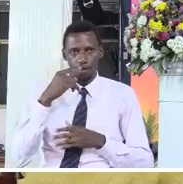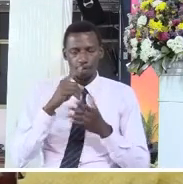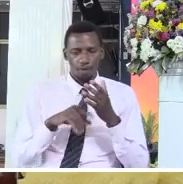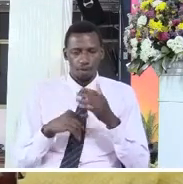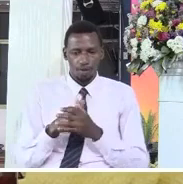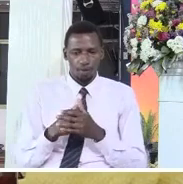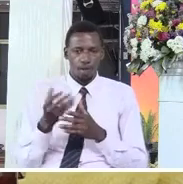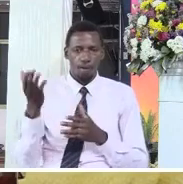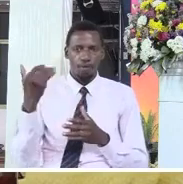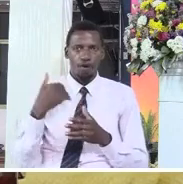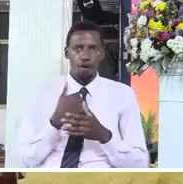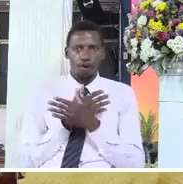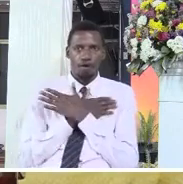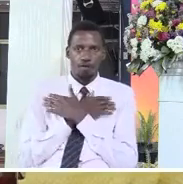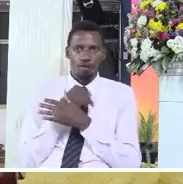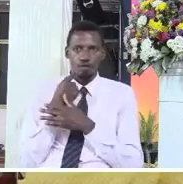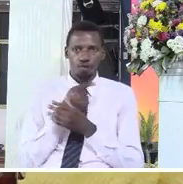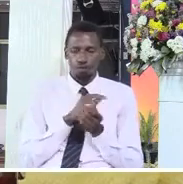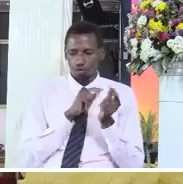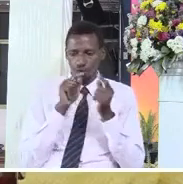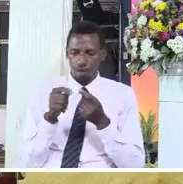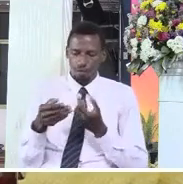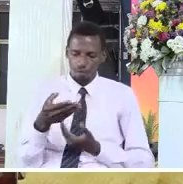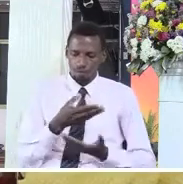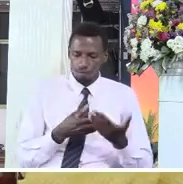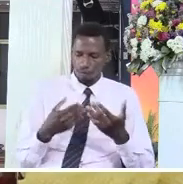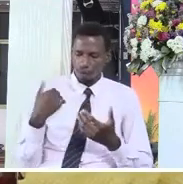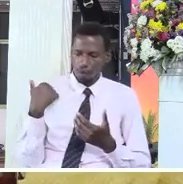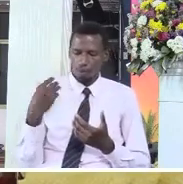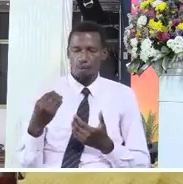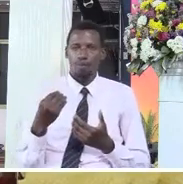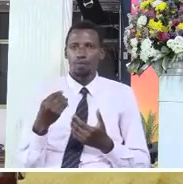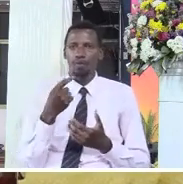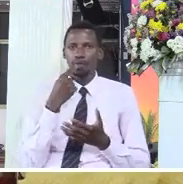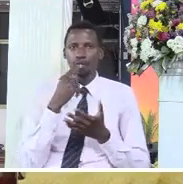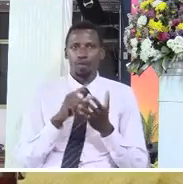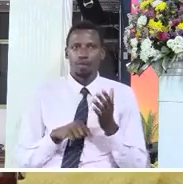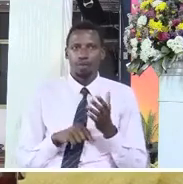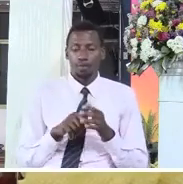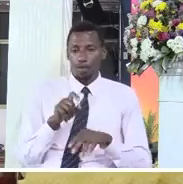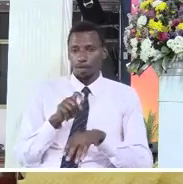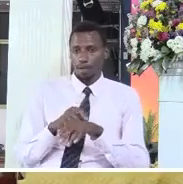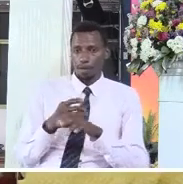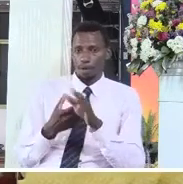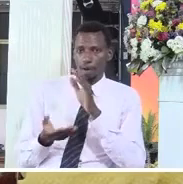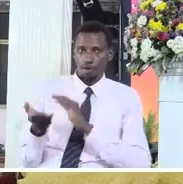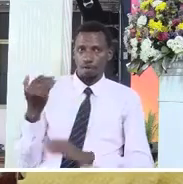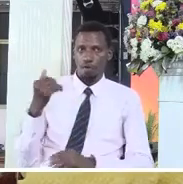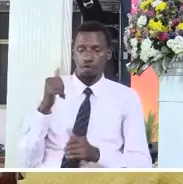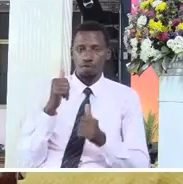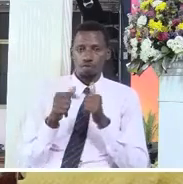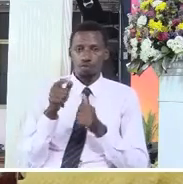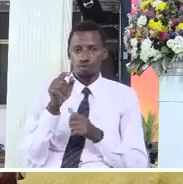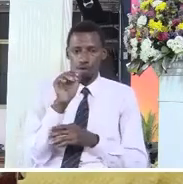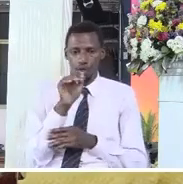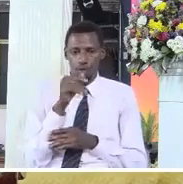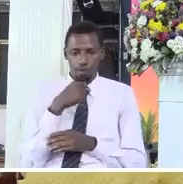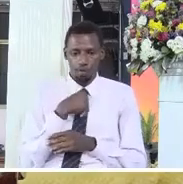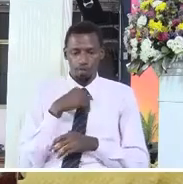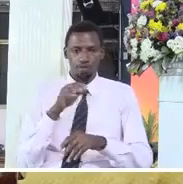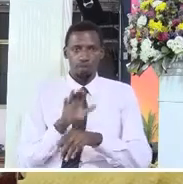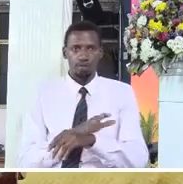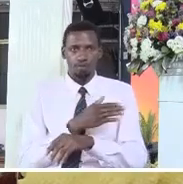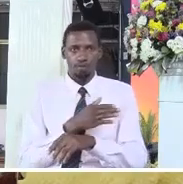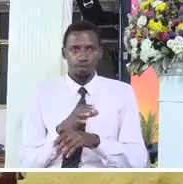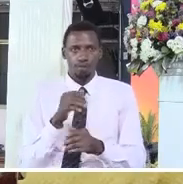there is a friend who came to confide in him recently, that it was that time that you asked me to chorister that I discovered